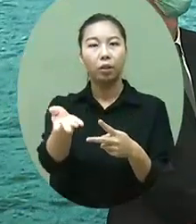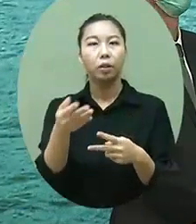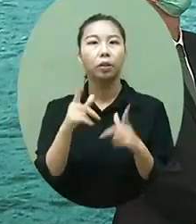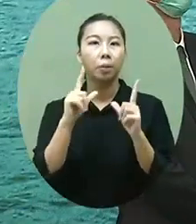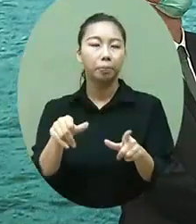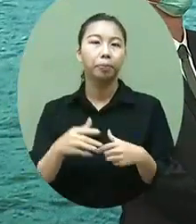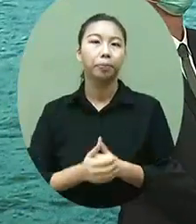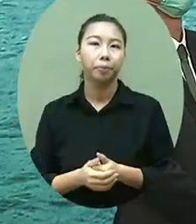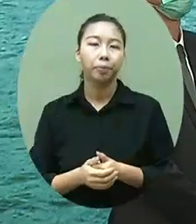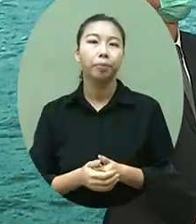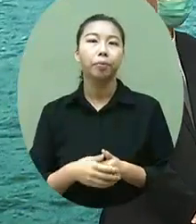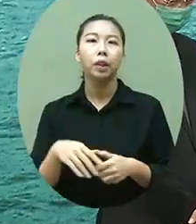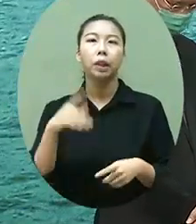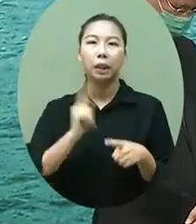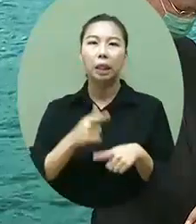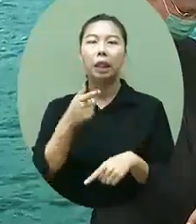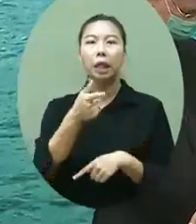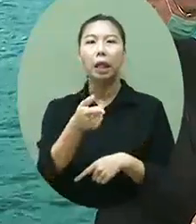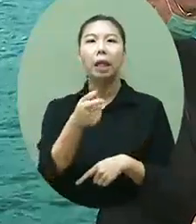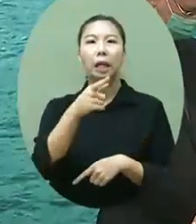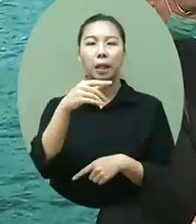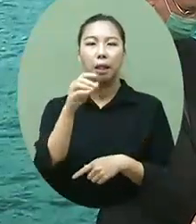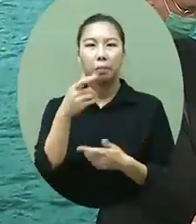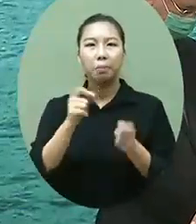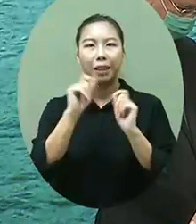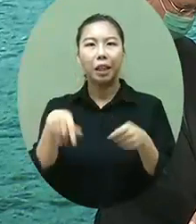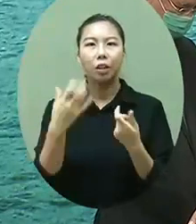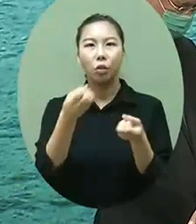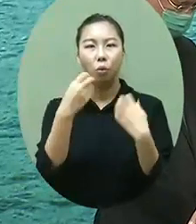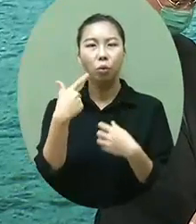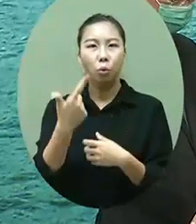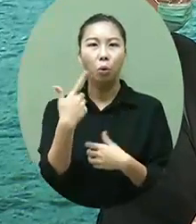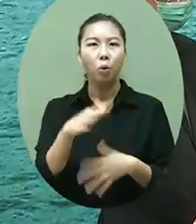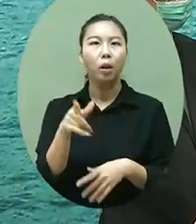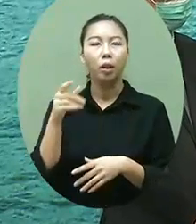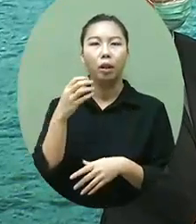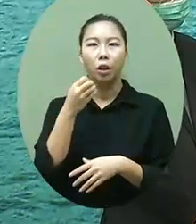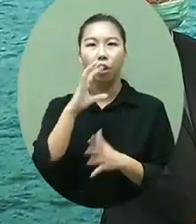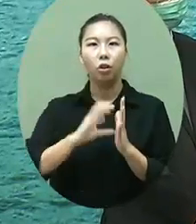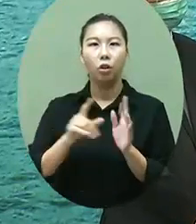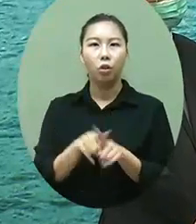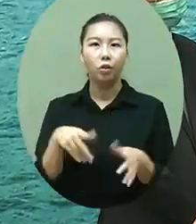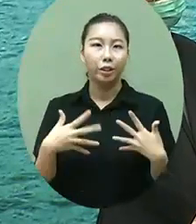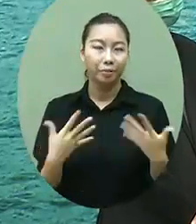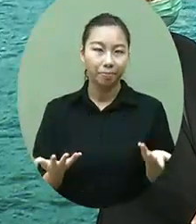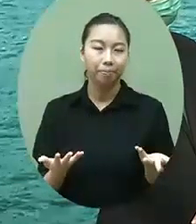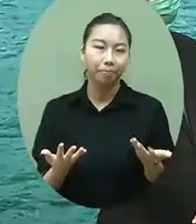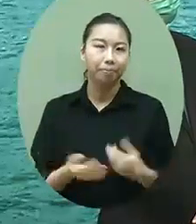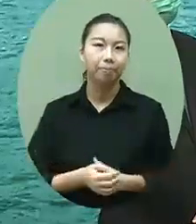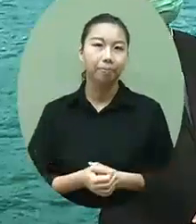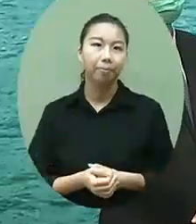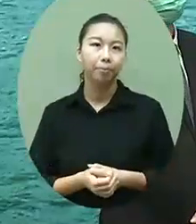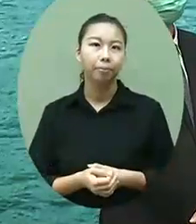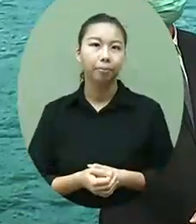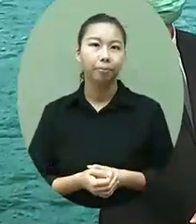There are a lot of questions that's raised by the RTHK colleagues. And I